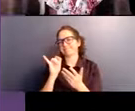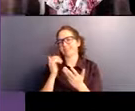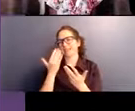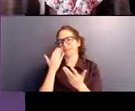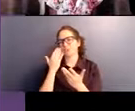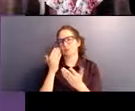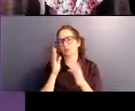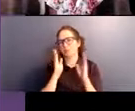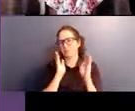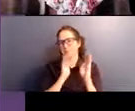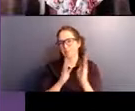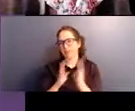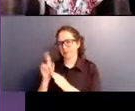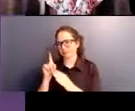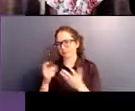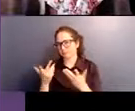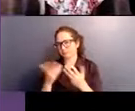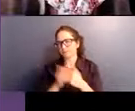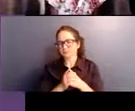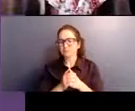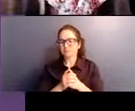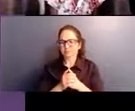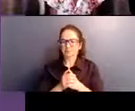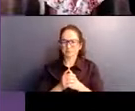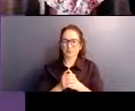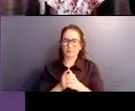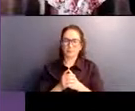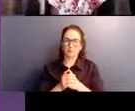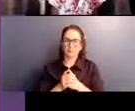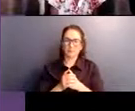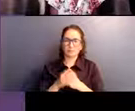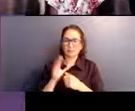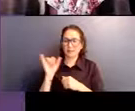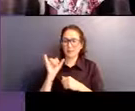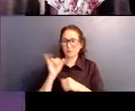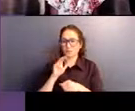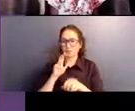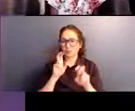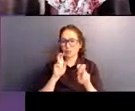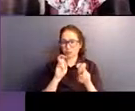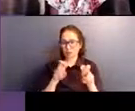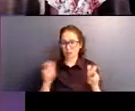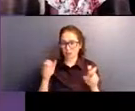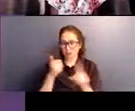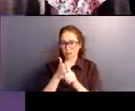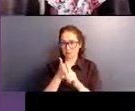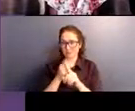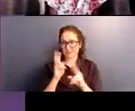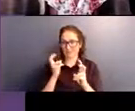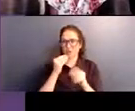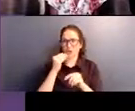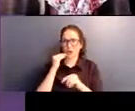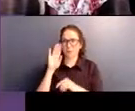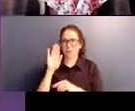certain patterns. And of course, the chairs themselves are their home base. It gives them a